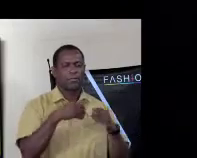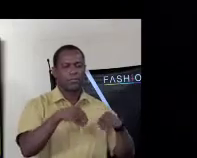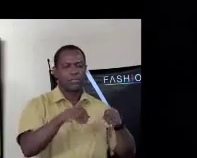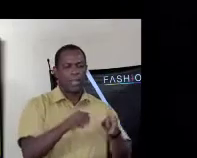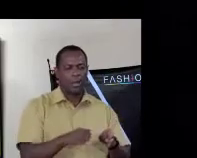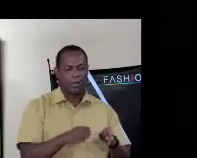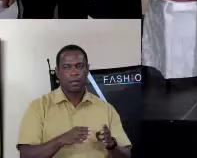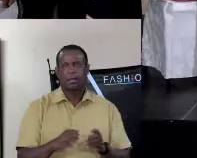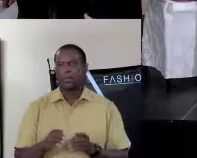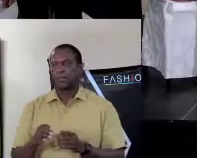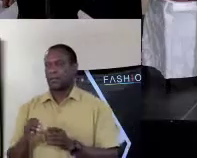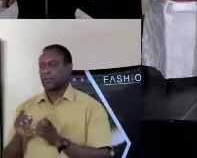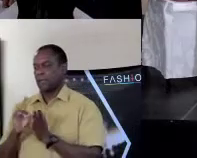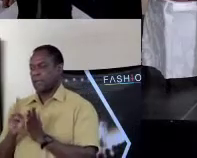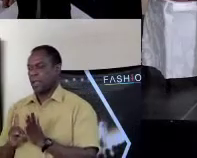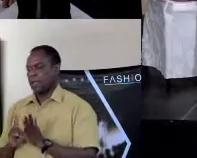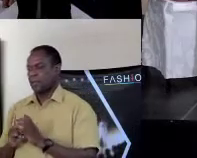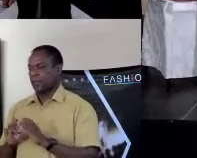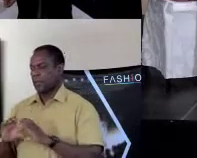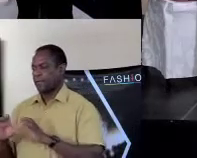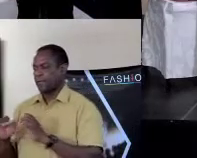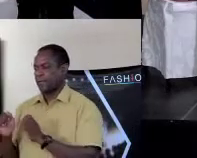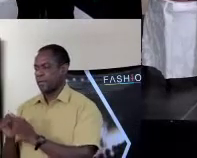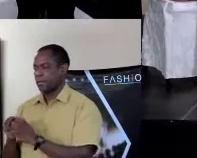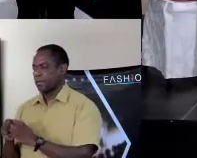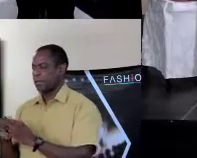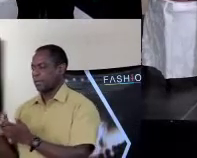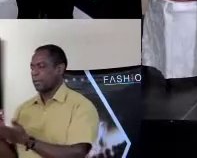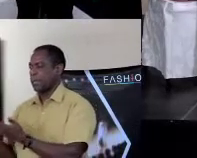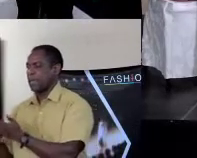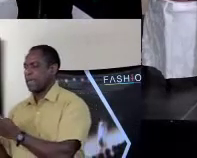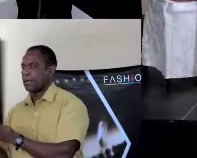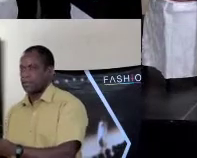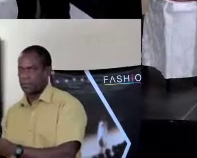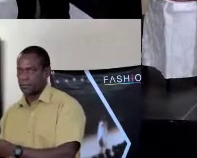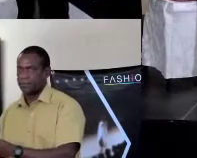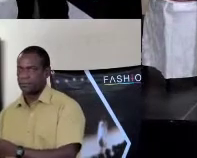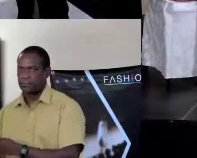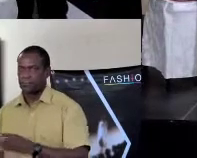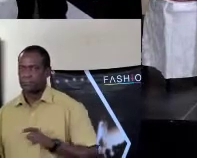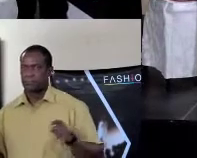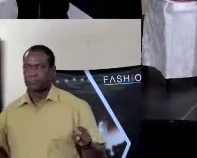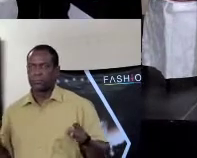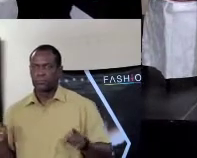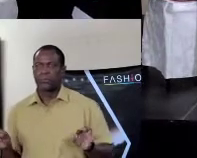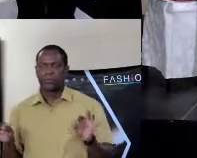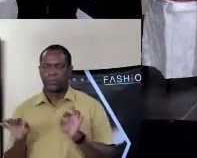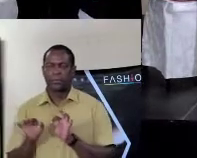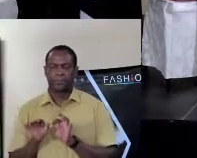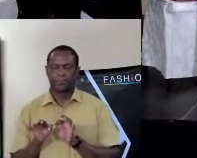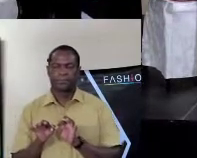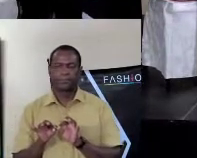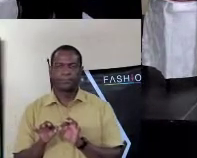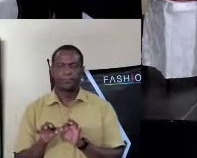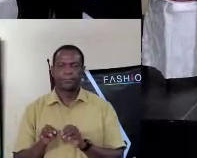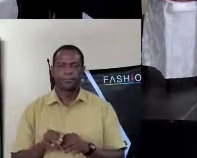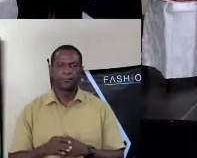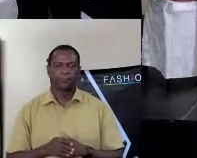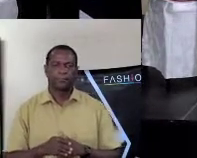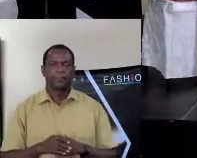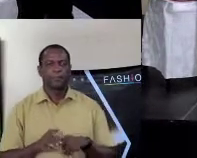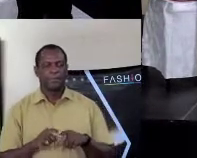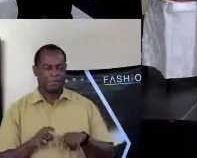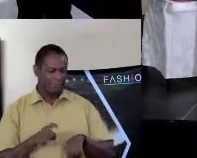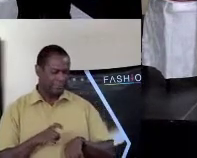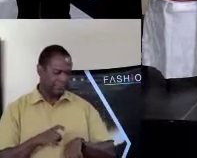in the questions, we could kind of touch on it if it's relevant. But at this point in time, I'm thinking for time,